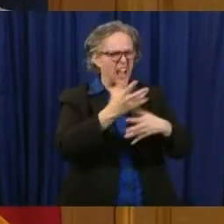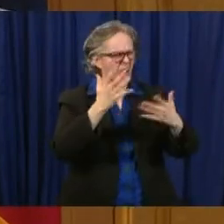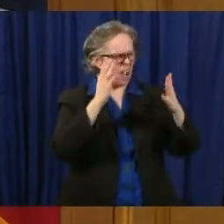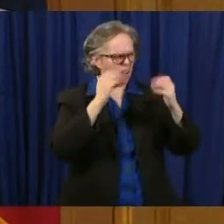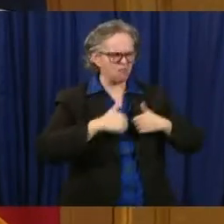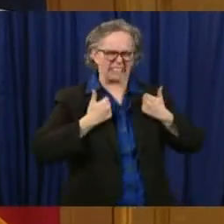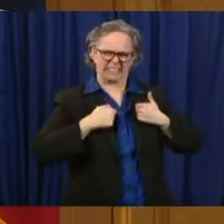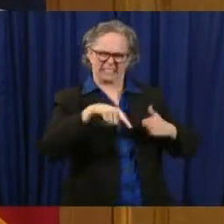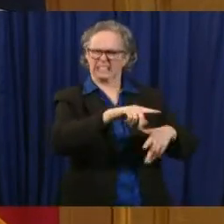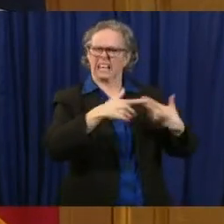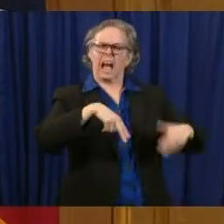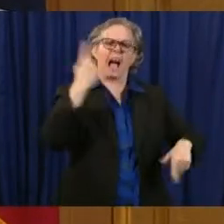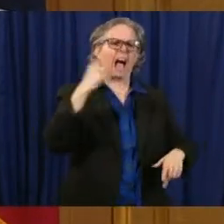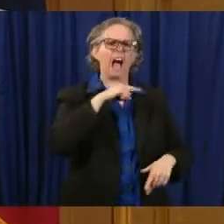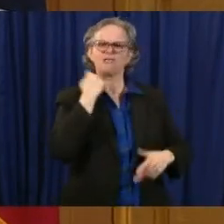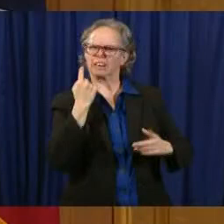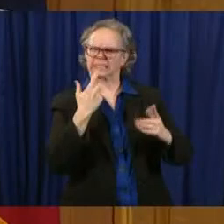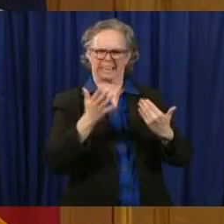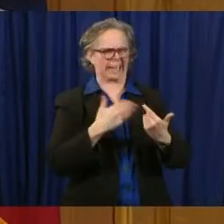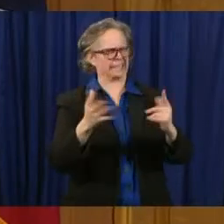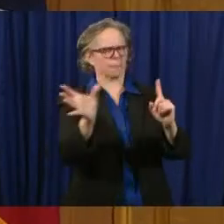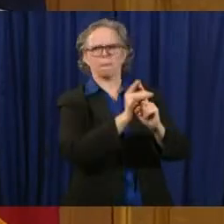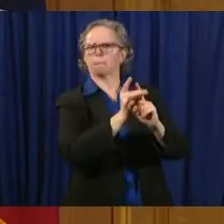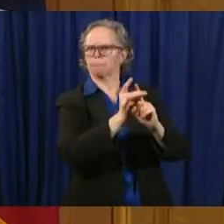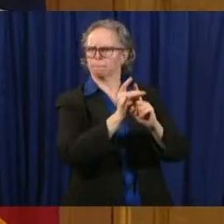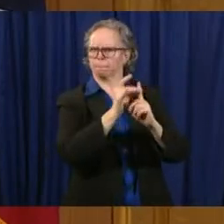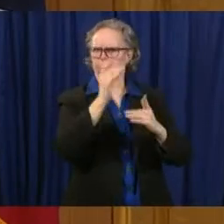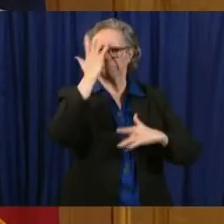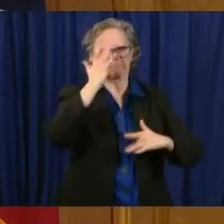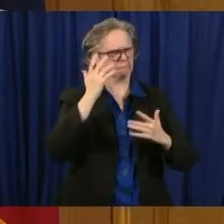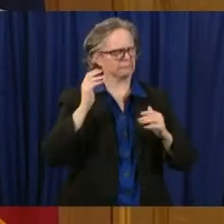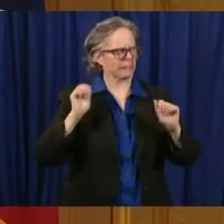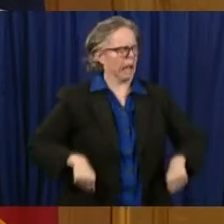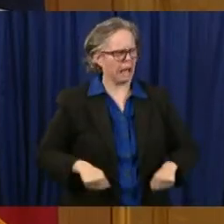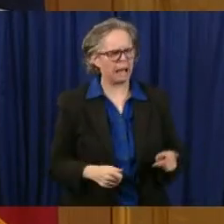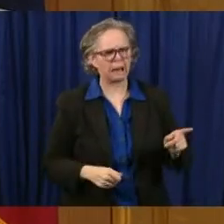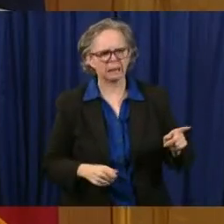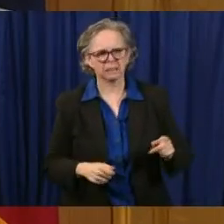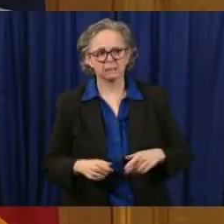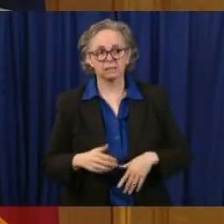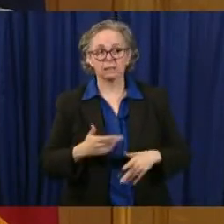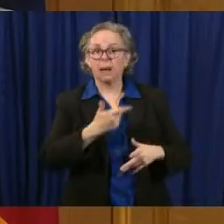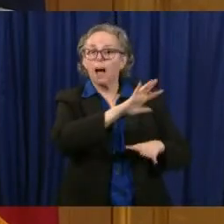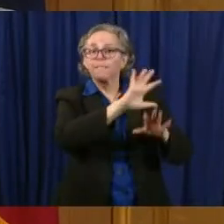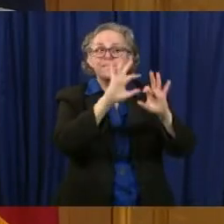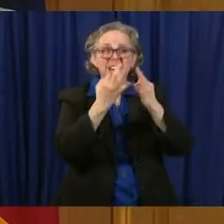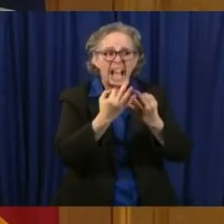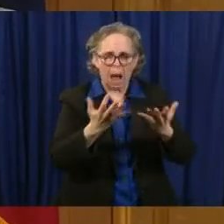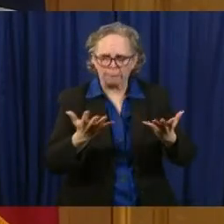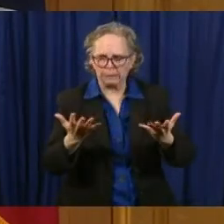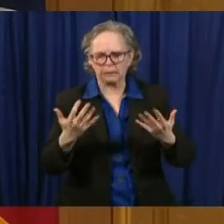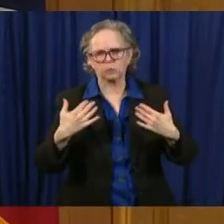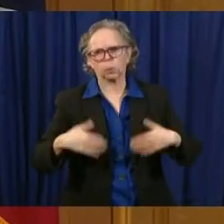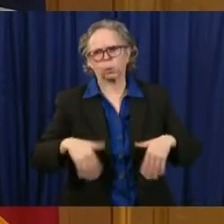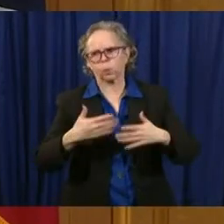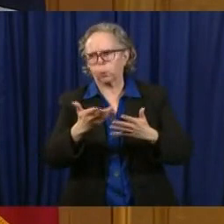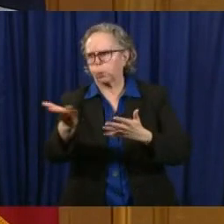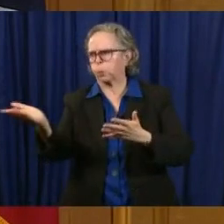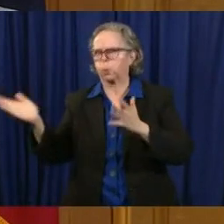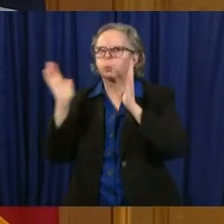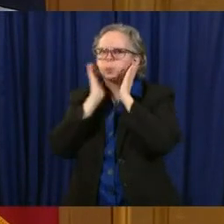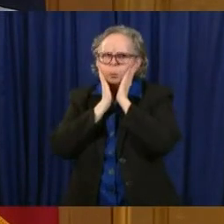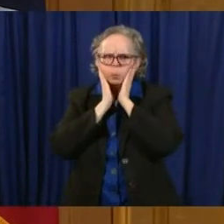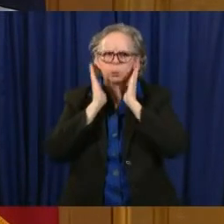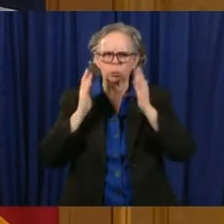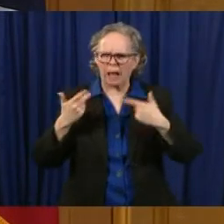including COVID-19. Families of long care residents have a right to know if the